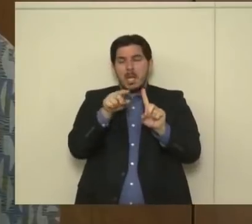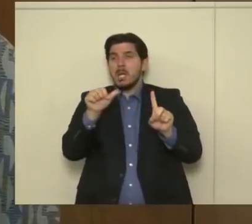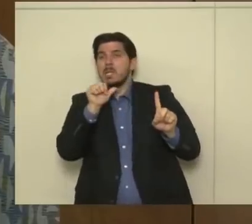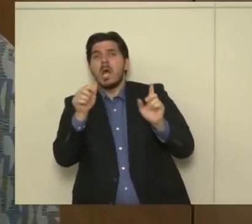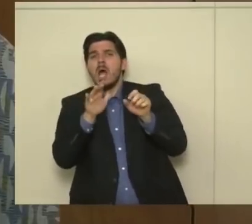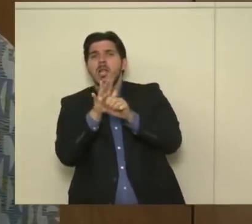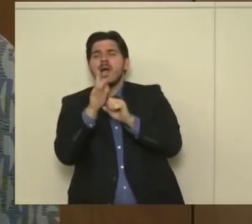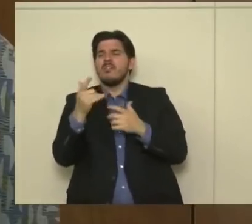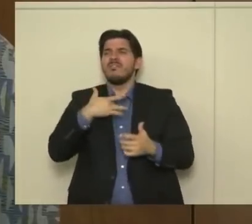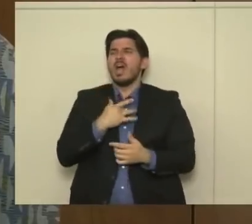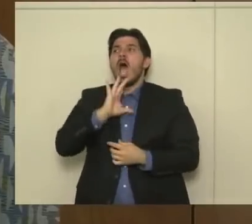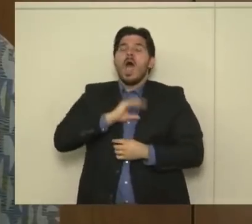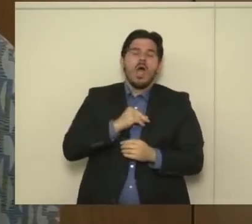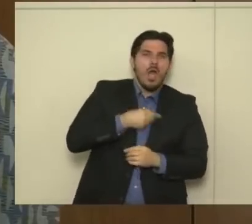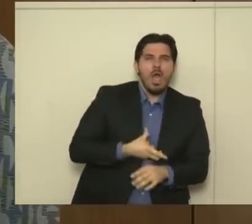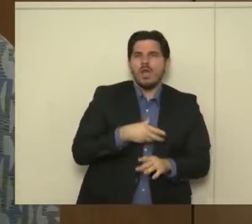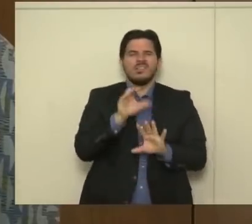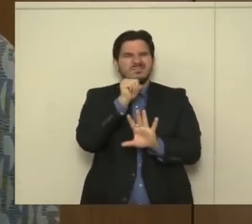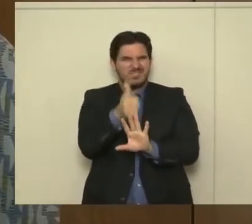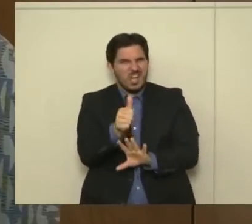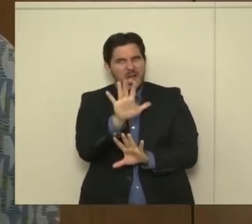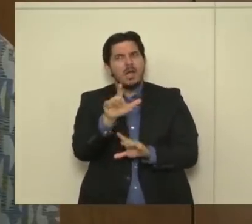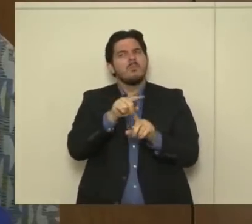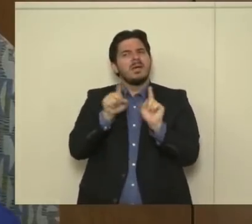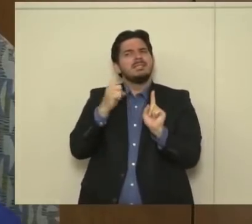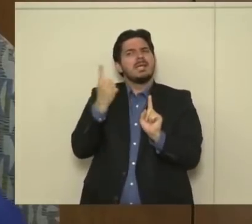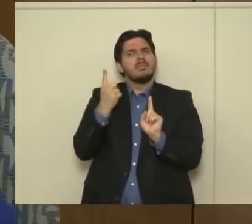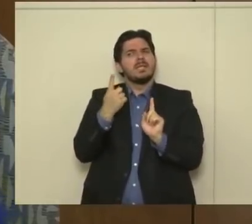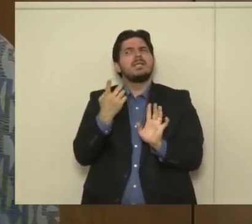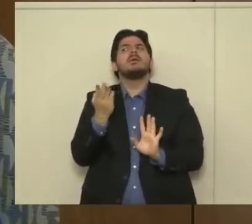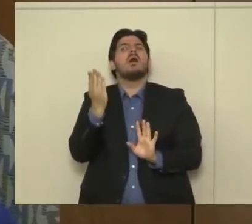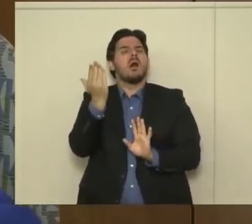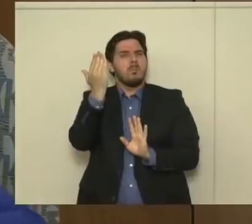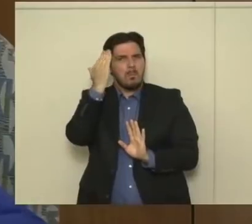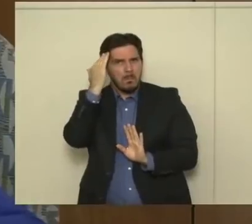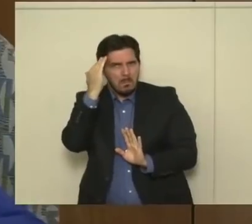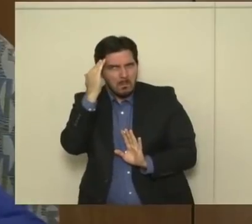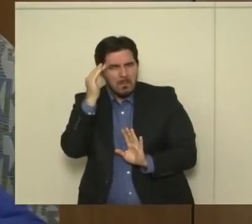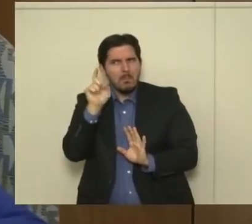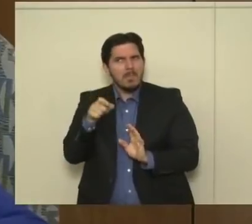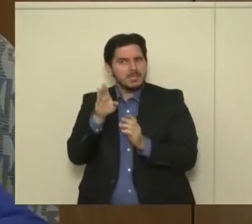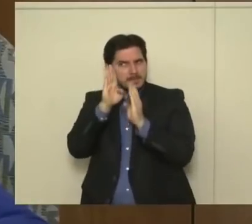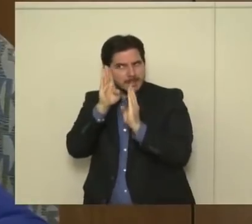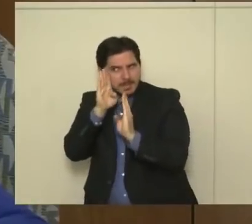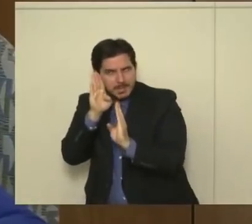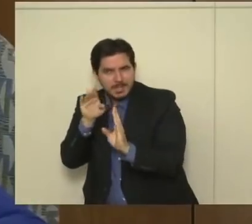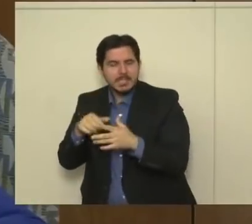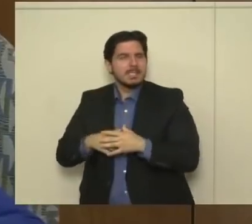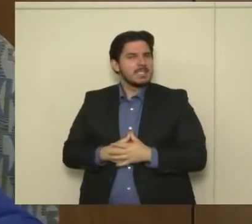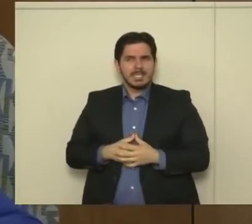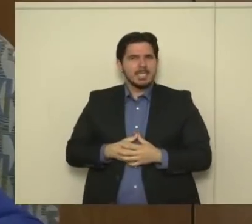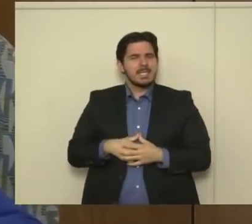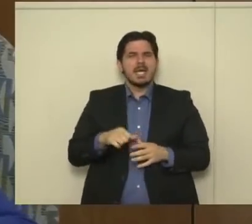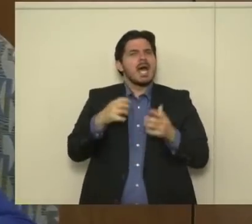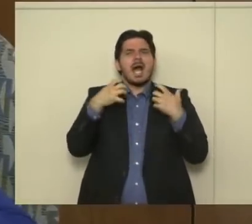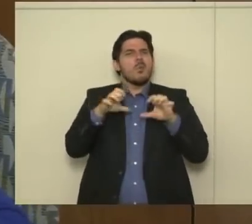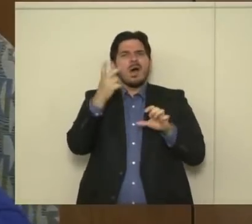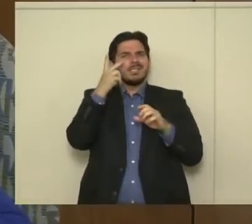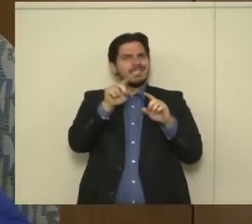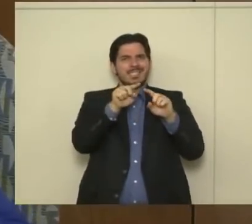pay attention to, because I don't think we want to see, I know we don't. I don't want to see both these